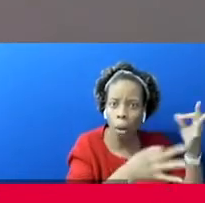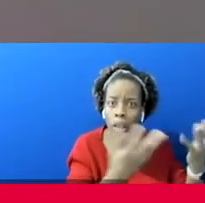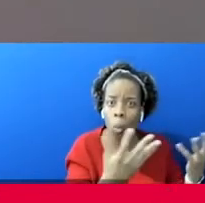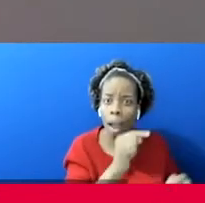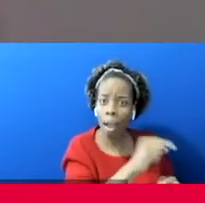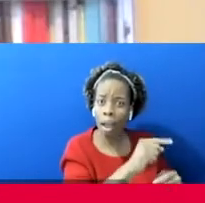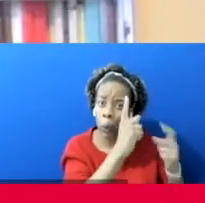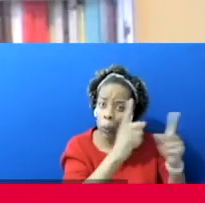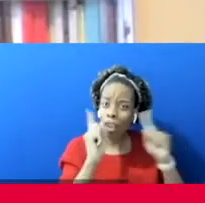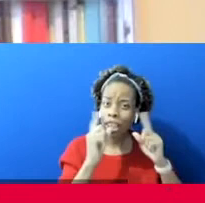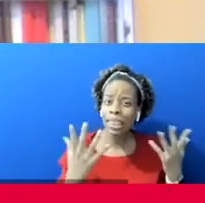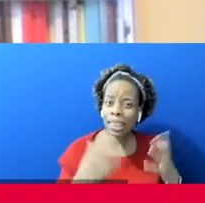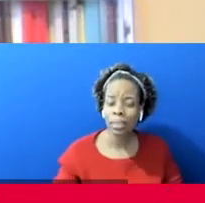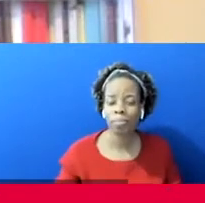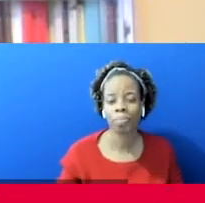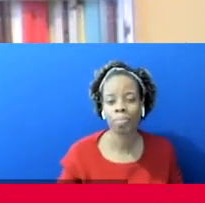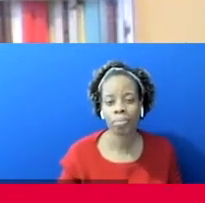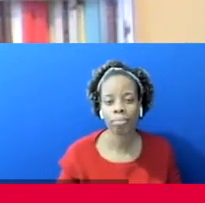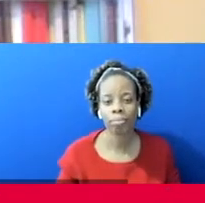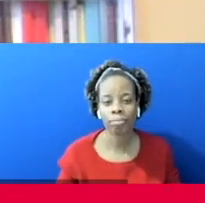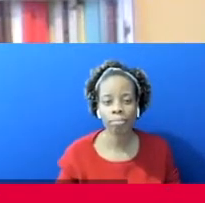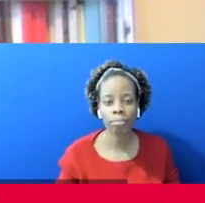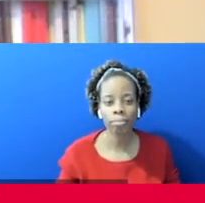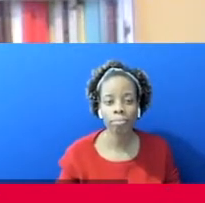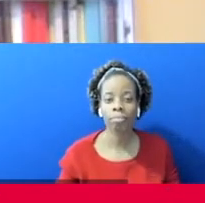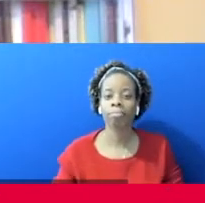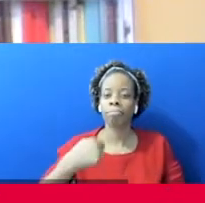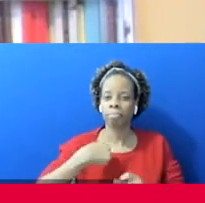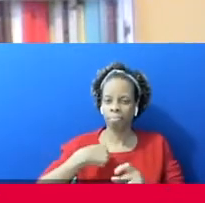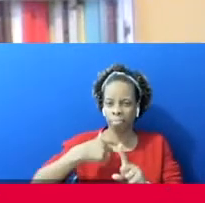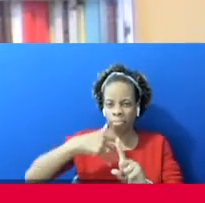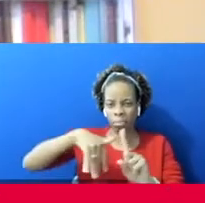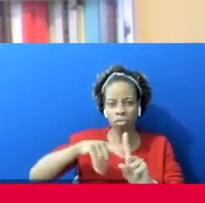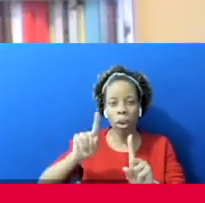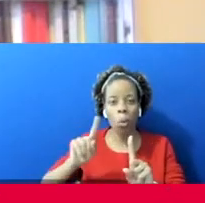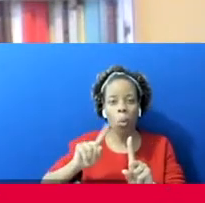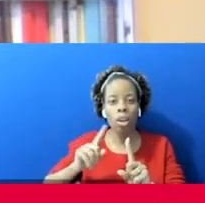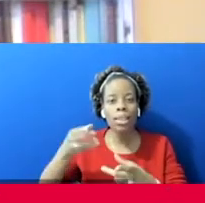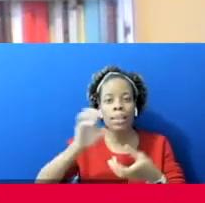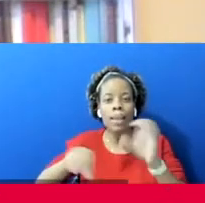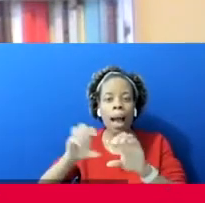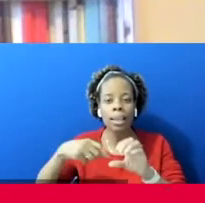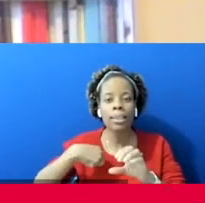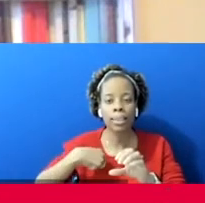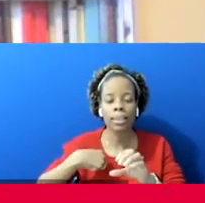Thanks for that. I know one of the things, I'm from a kind of science background, and one of the conversations that we're always having